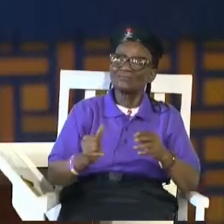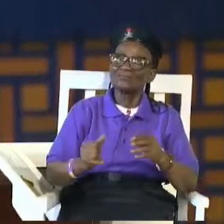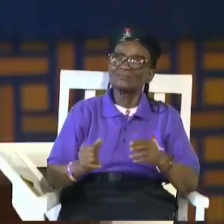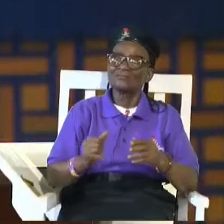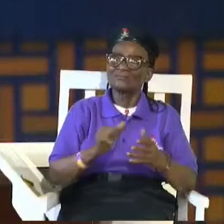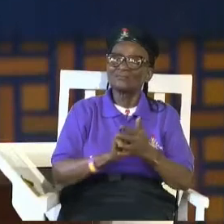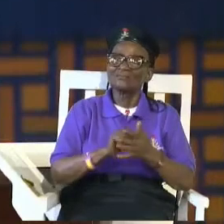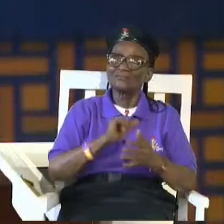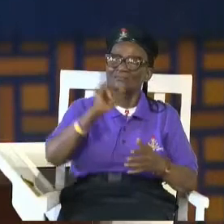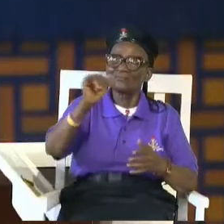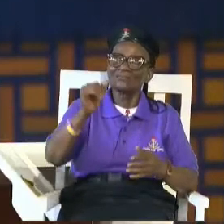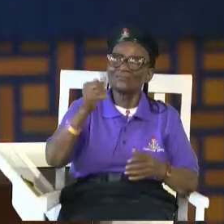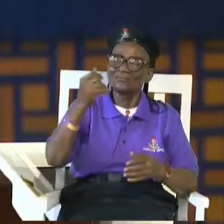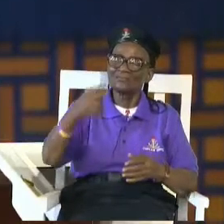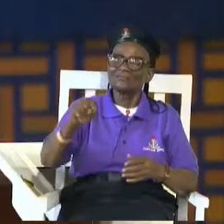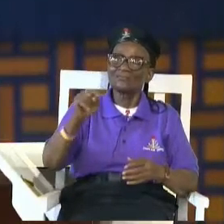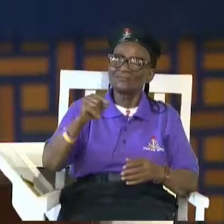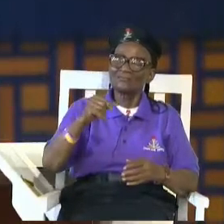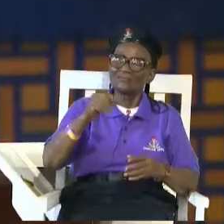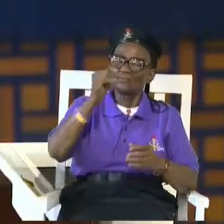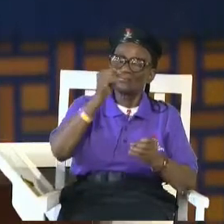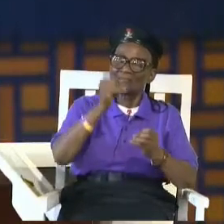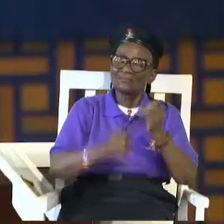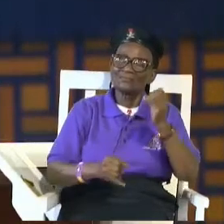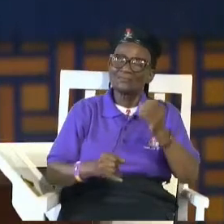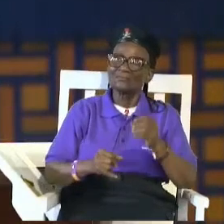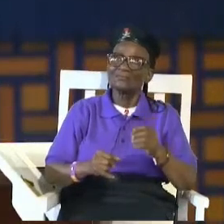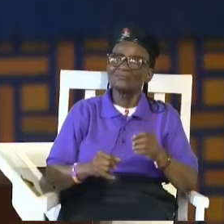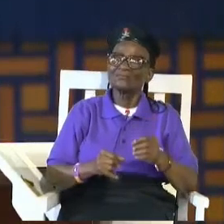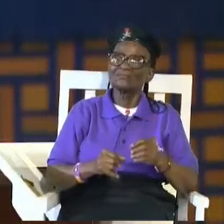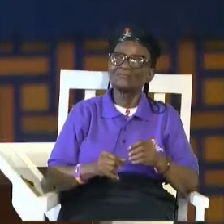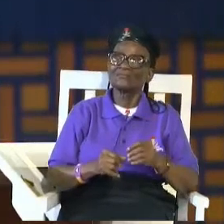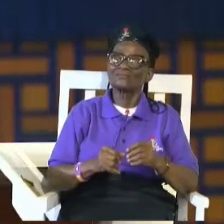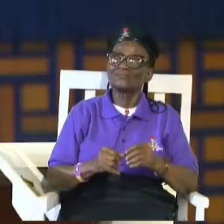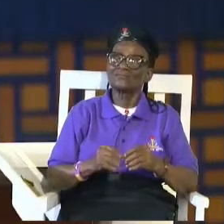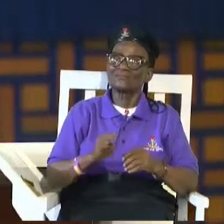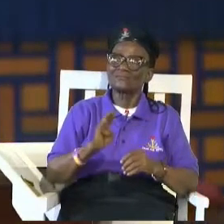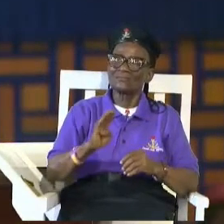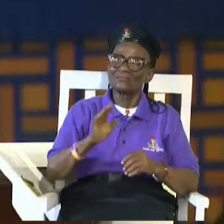But that's the last bit.